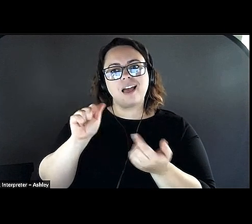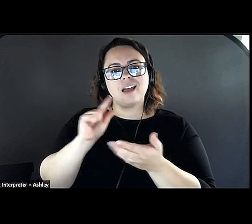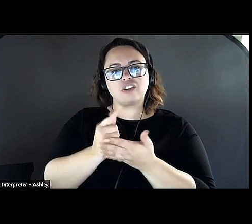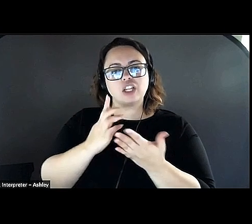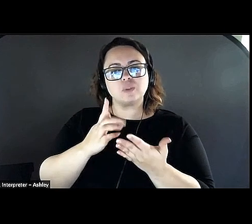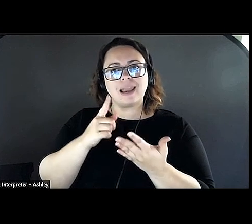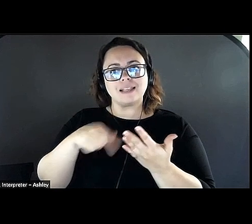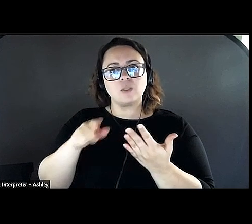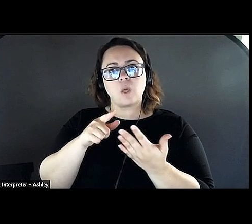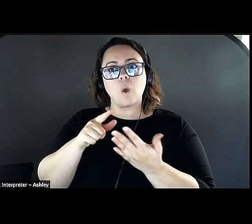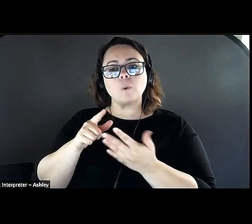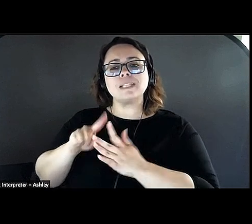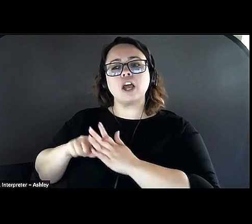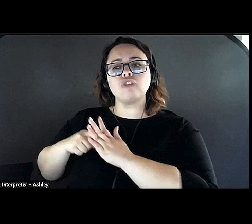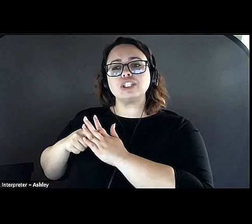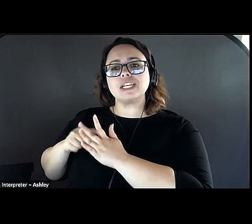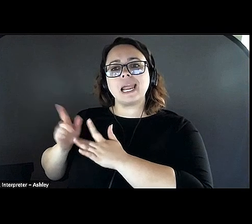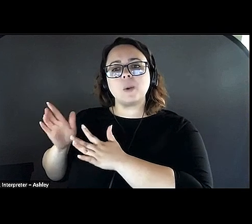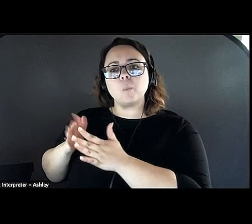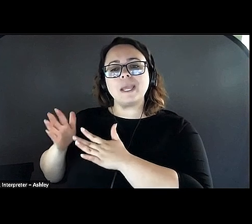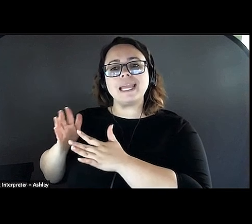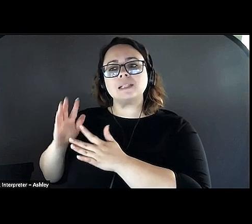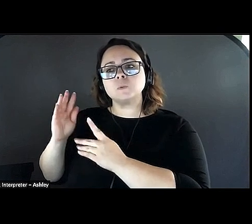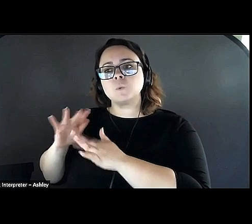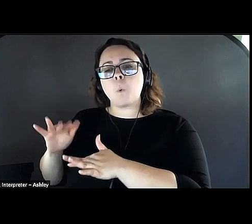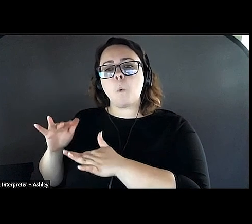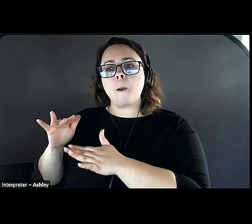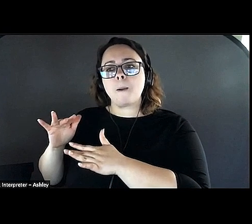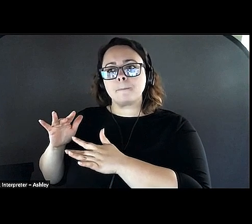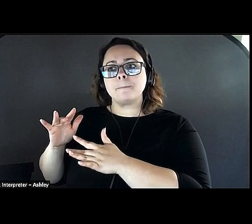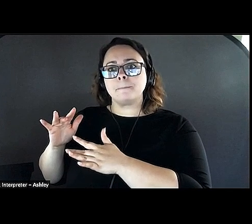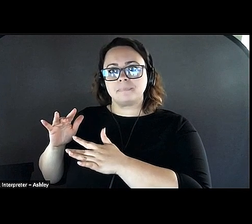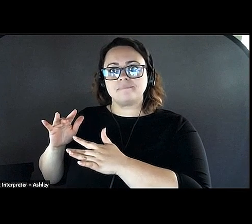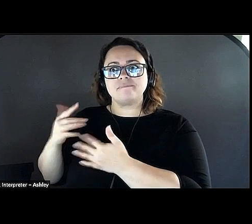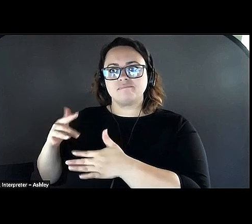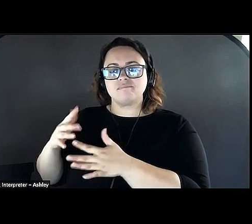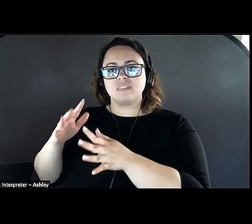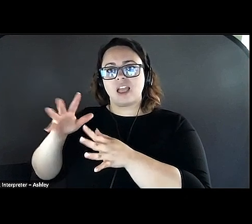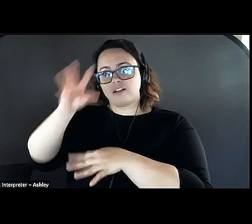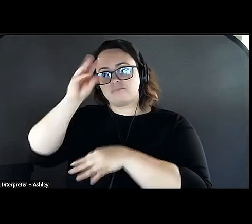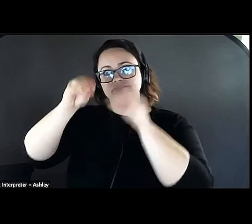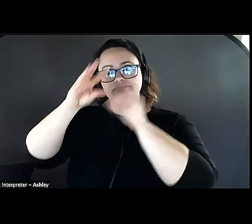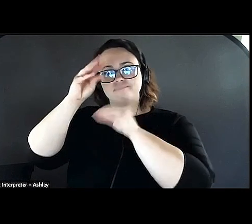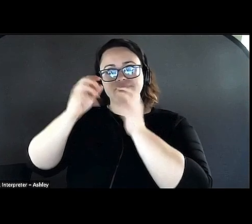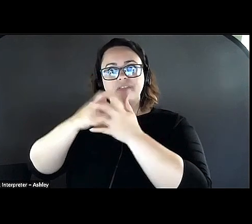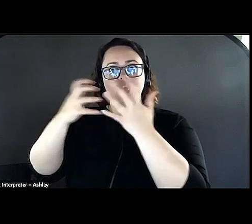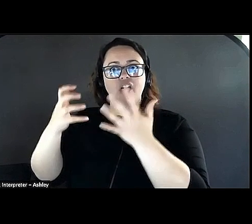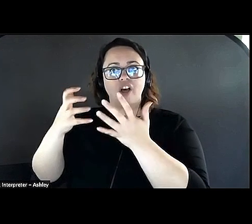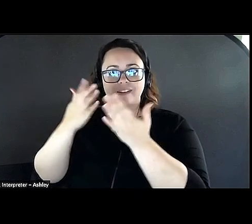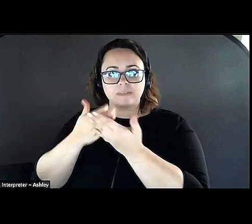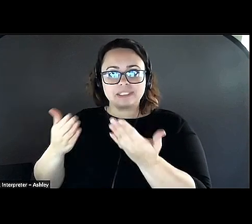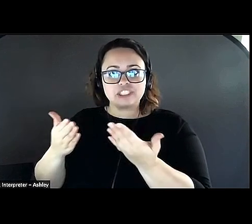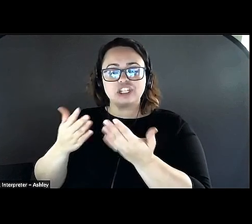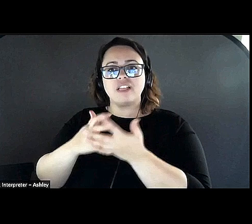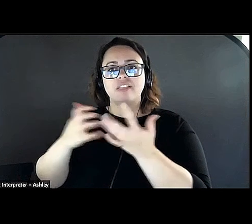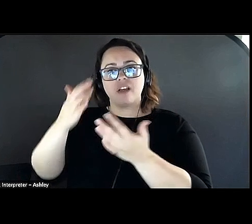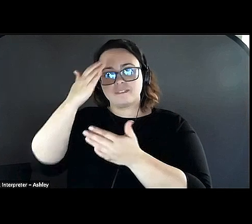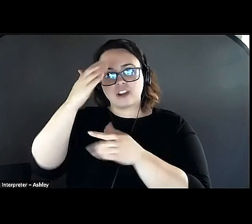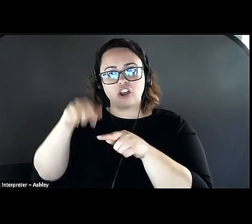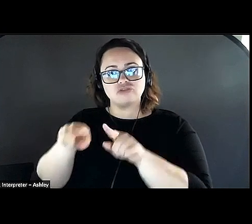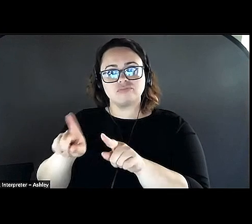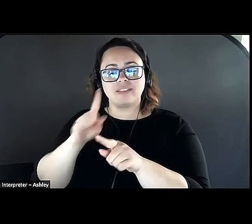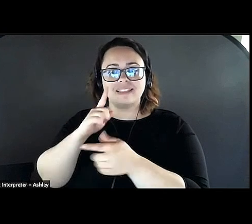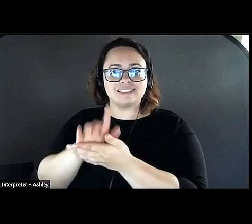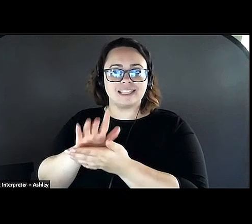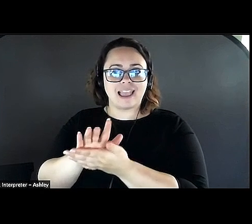winds and storms that have taken the opportunity to absorb a tremendous amount of material and knowledge over the course of this